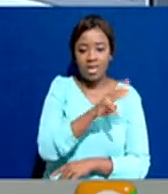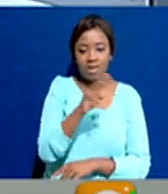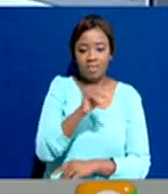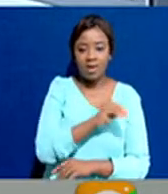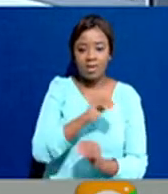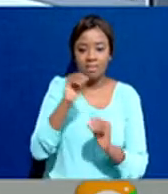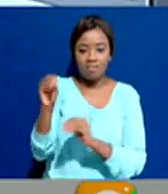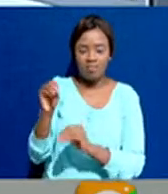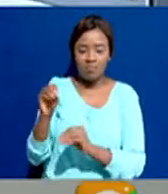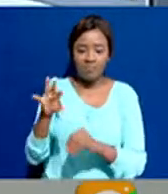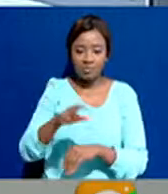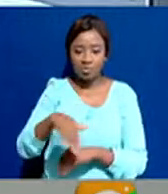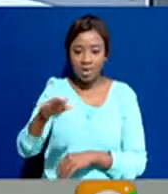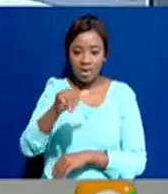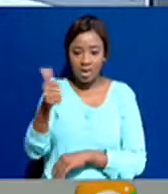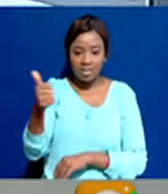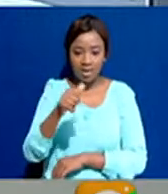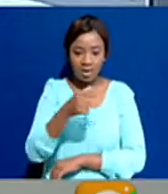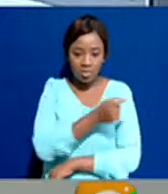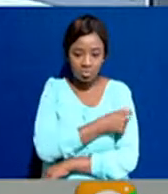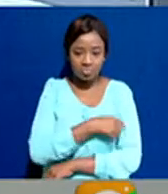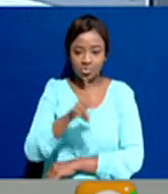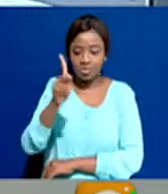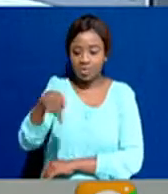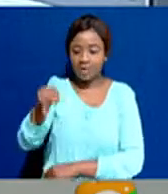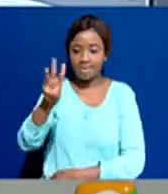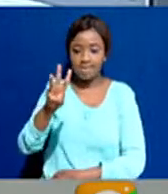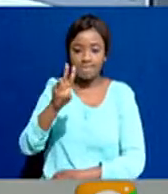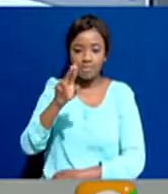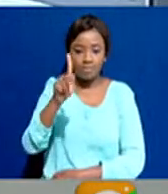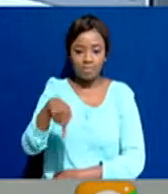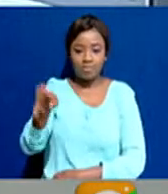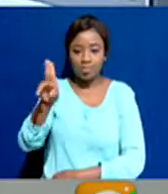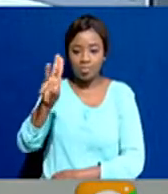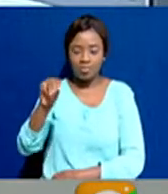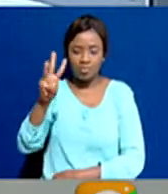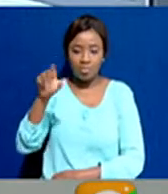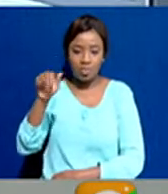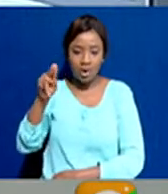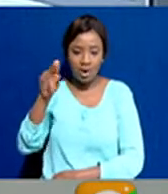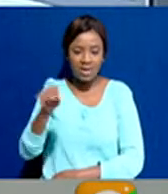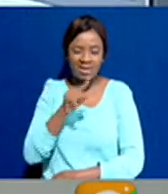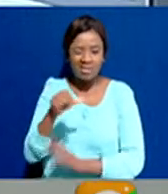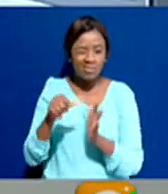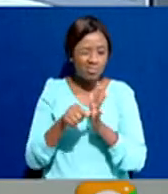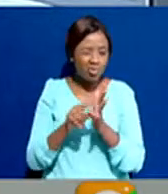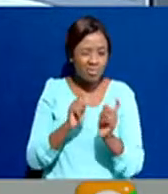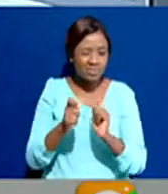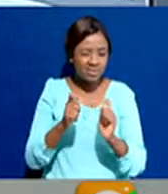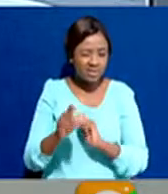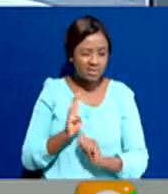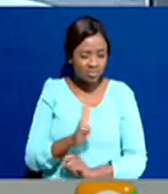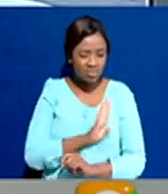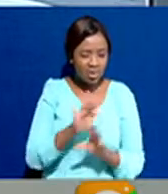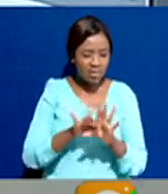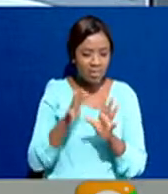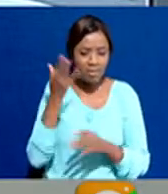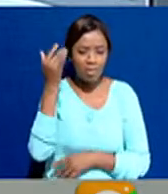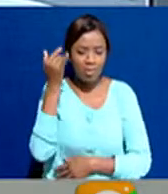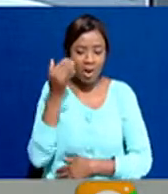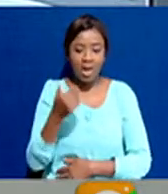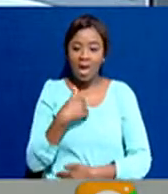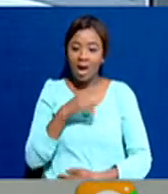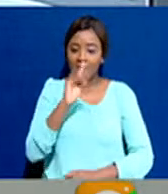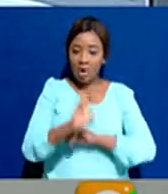as a specialist. So this move comes after an uproar by Kenyans following a viral video that showed a pregnant woman writhing